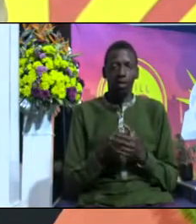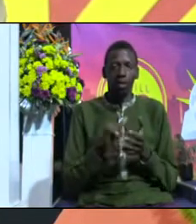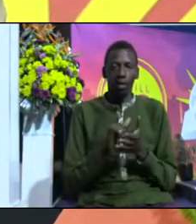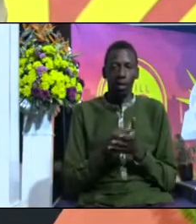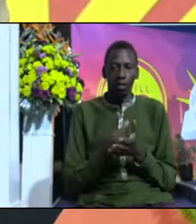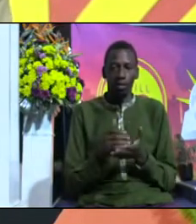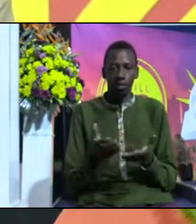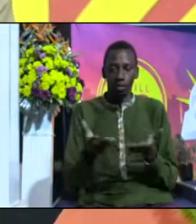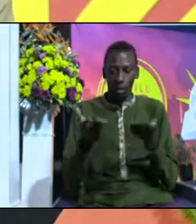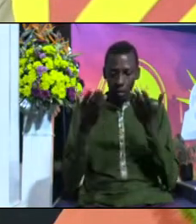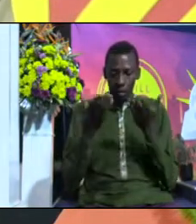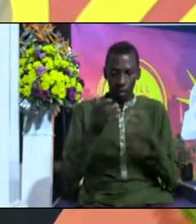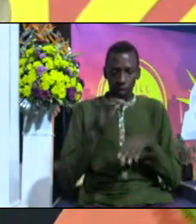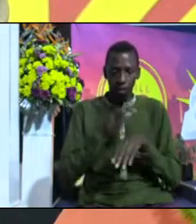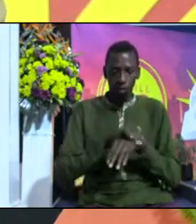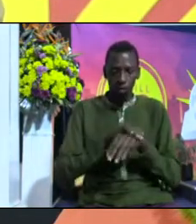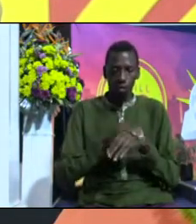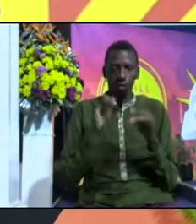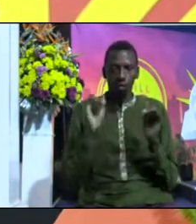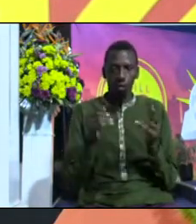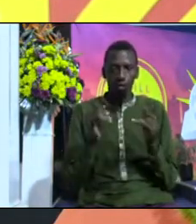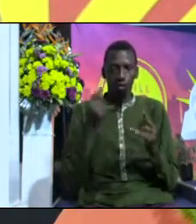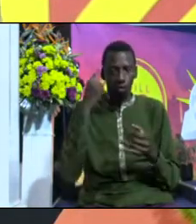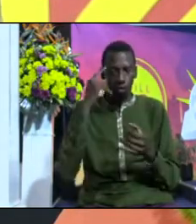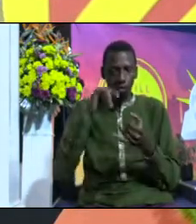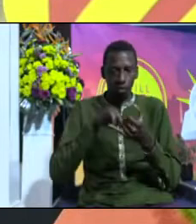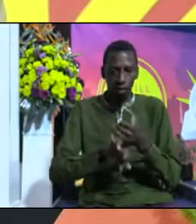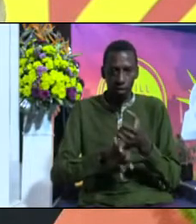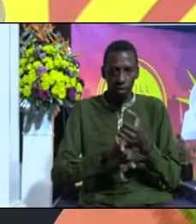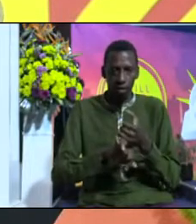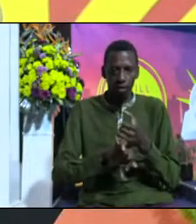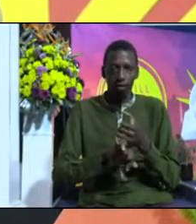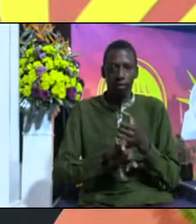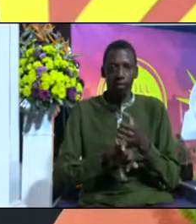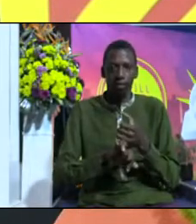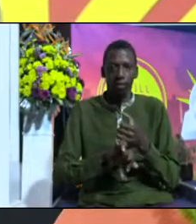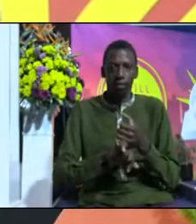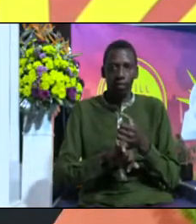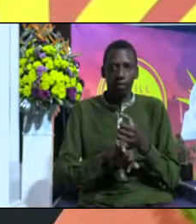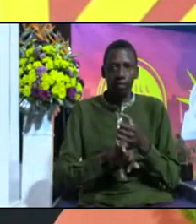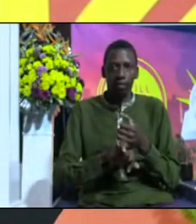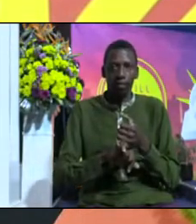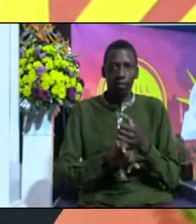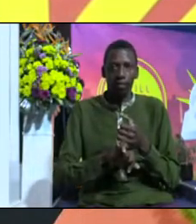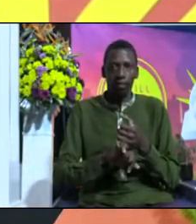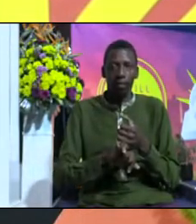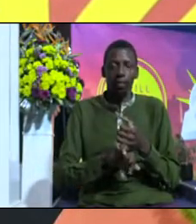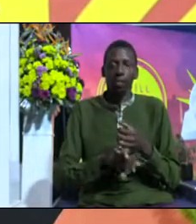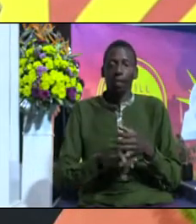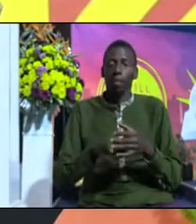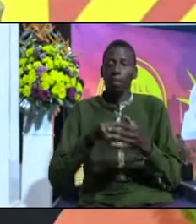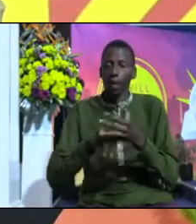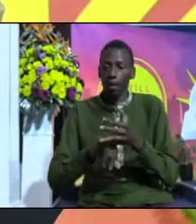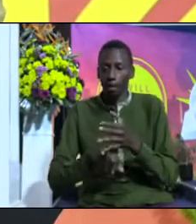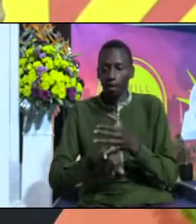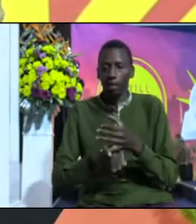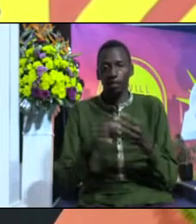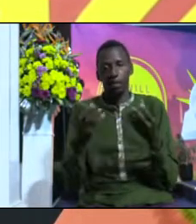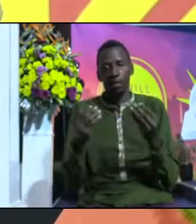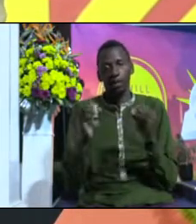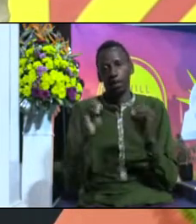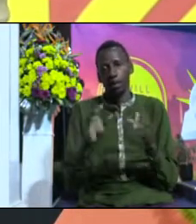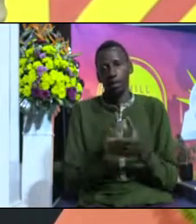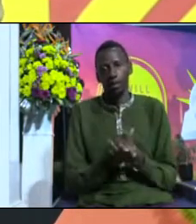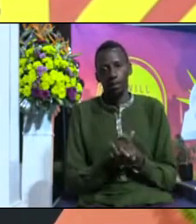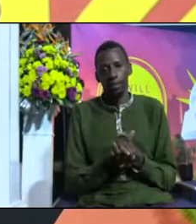news for marriage in marriages that are not easy. And let me park